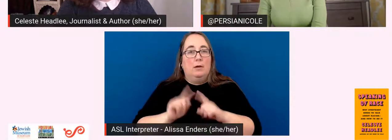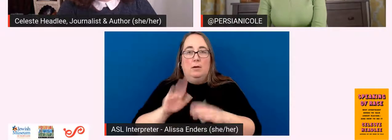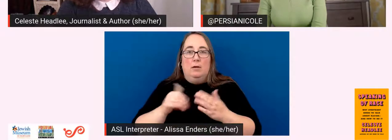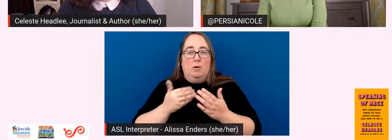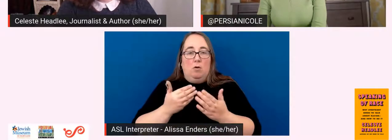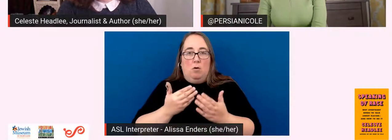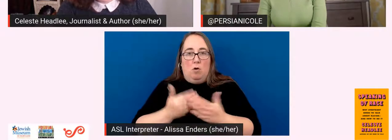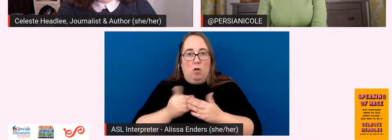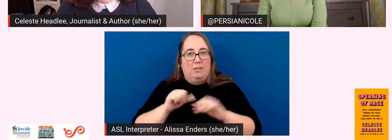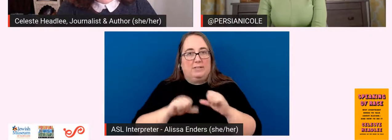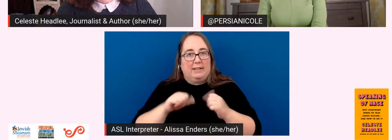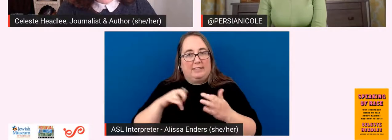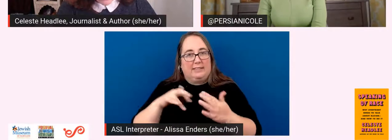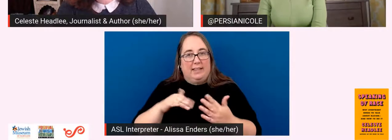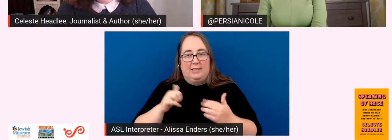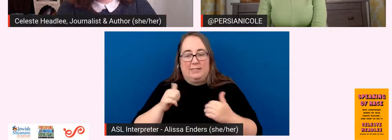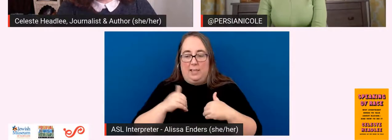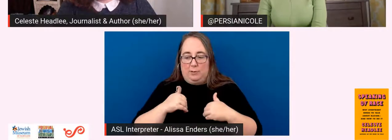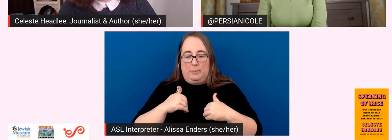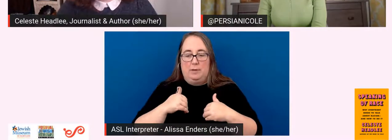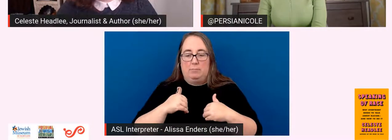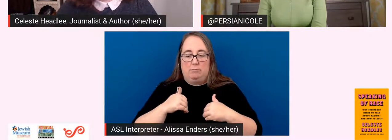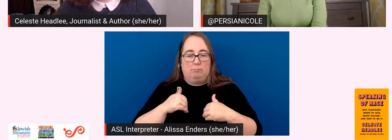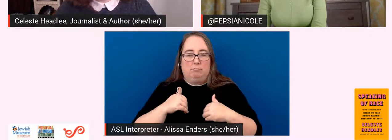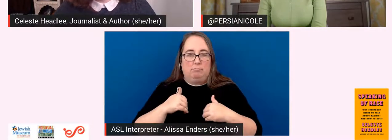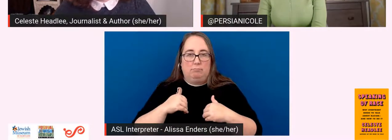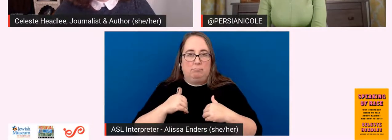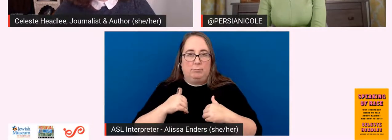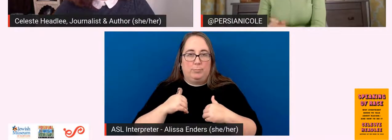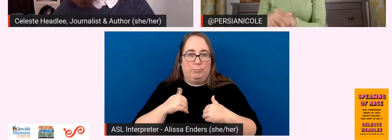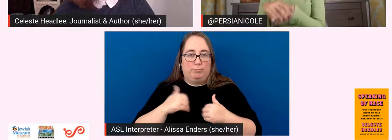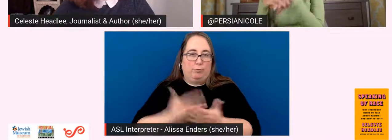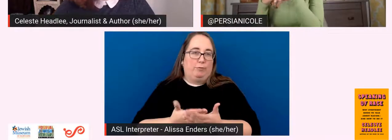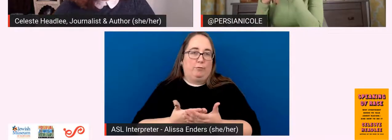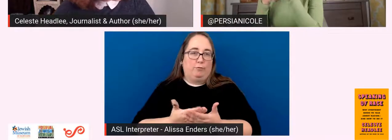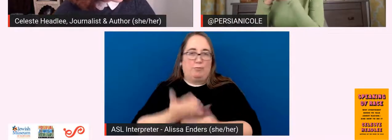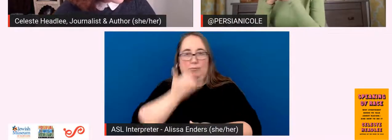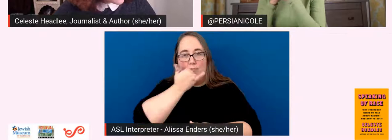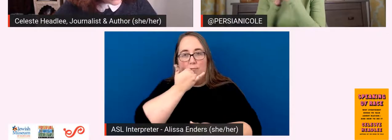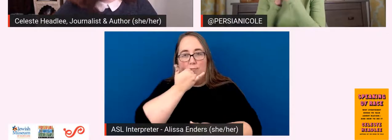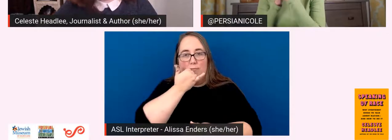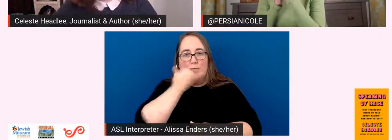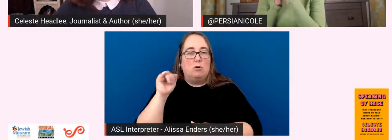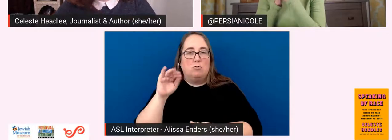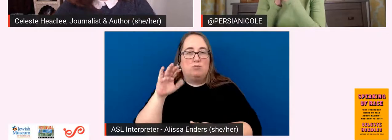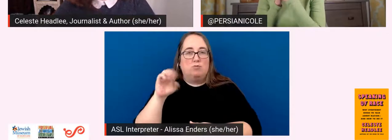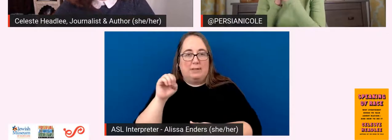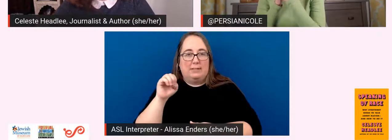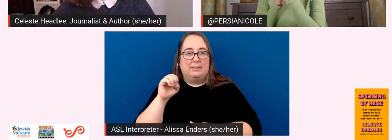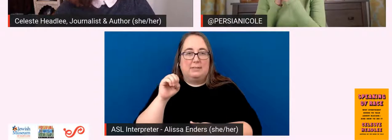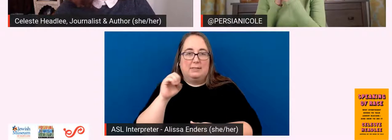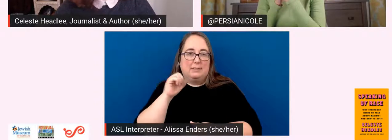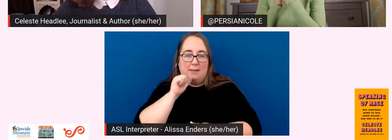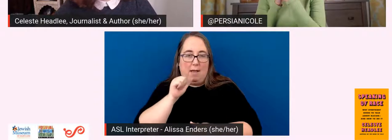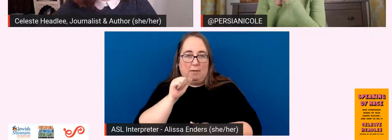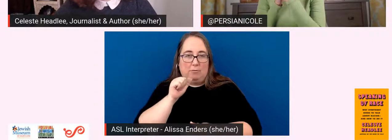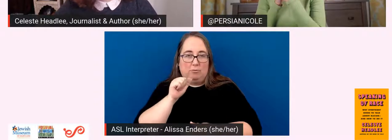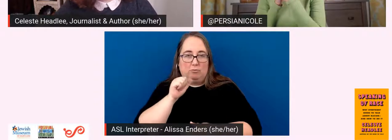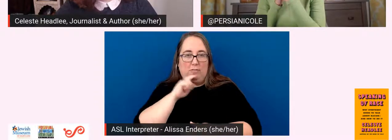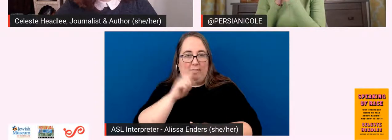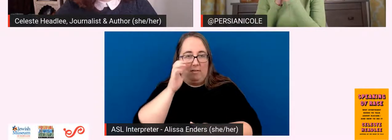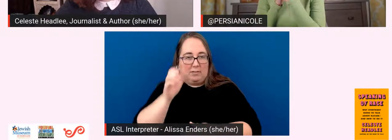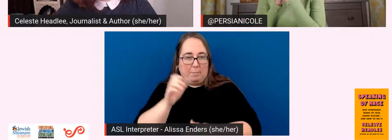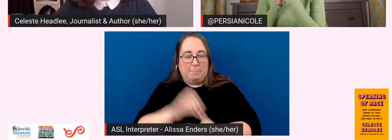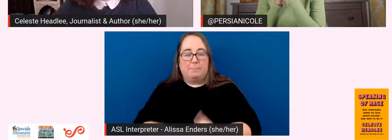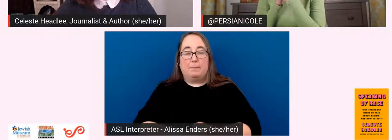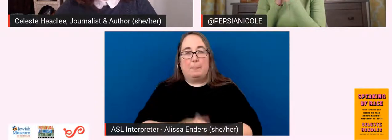of those scientific studies has been thoroughly debunked. Wow. Race simply does not exist. You know, do you remember a